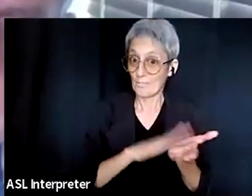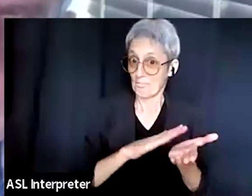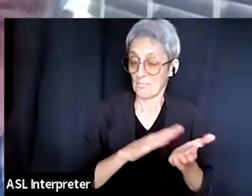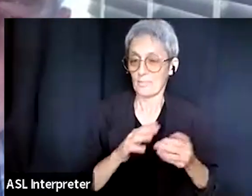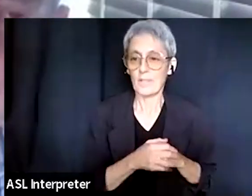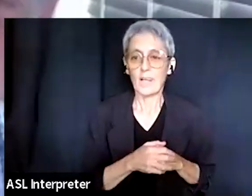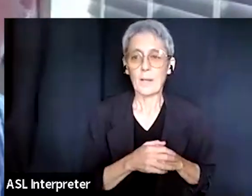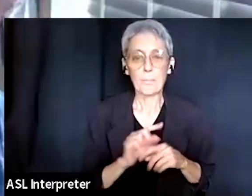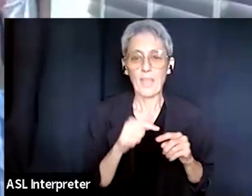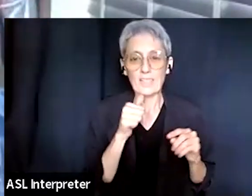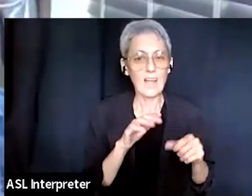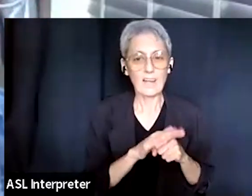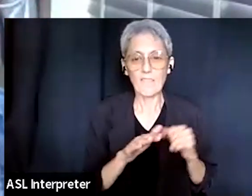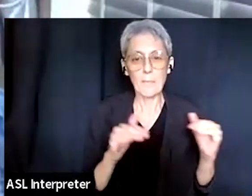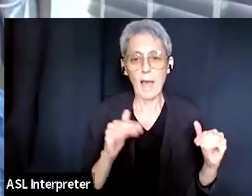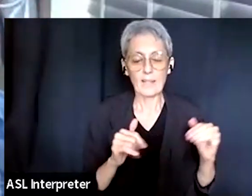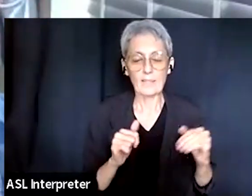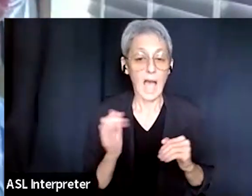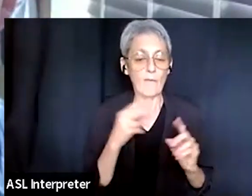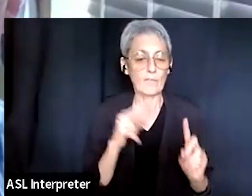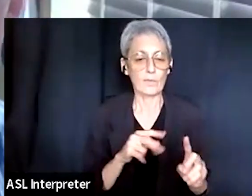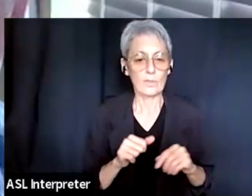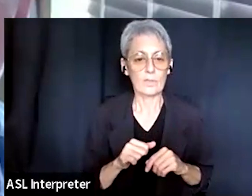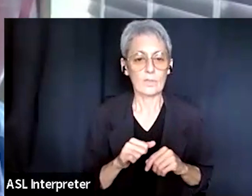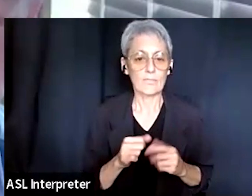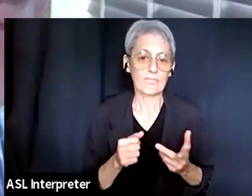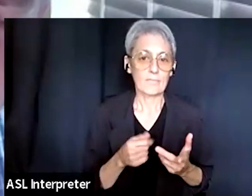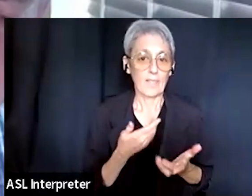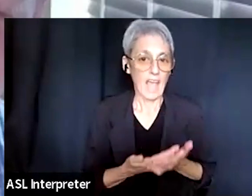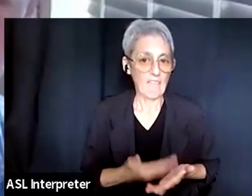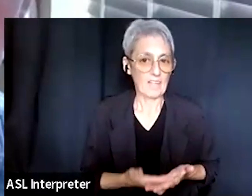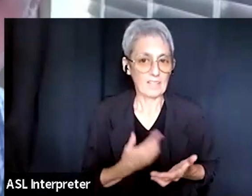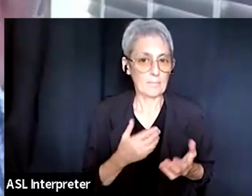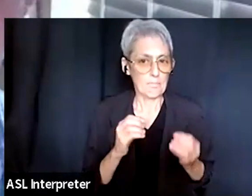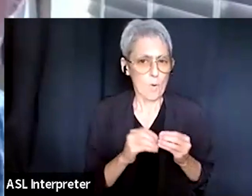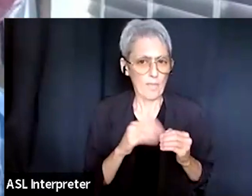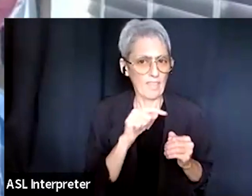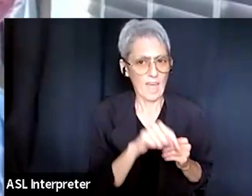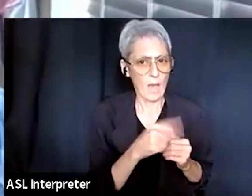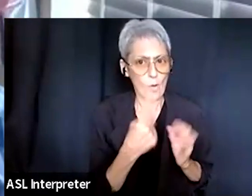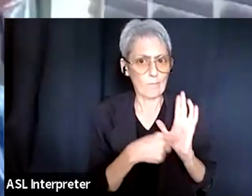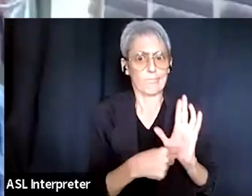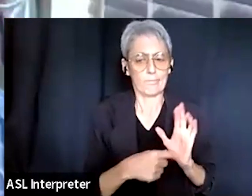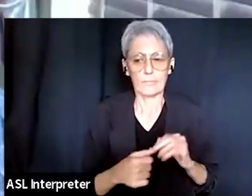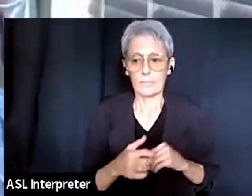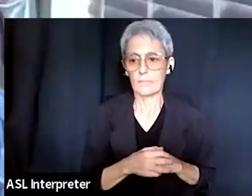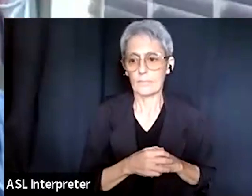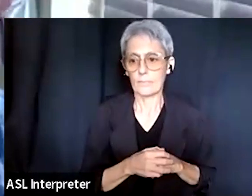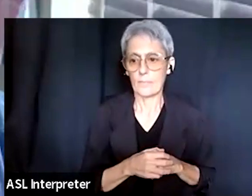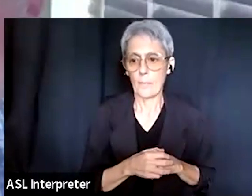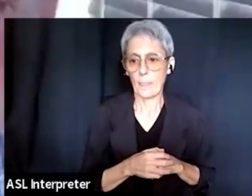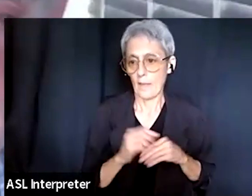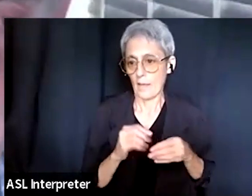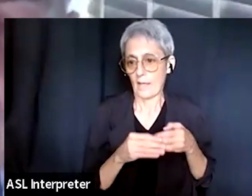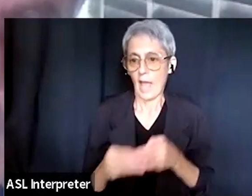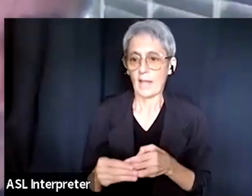our view of the evidence base. And so that can lead us actually into some of